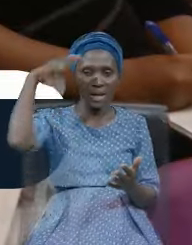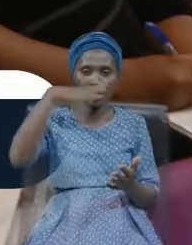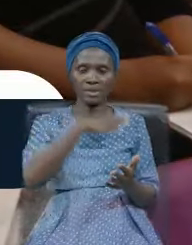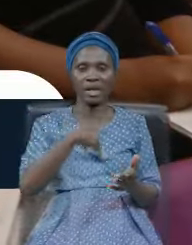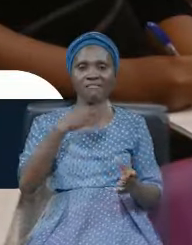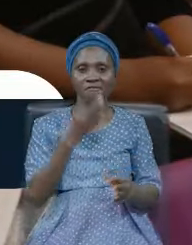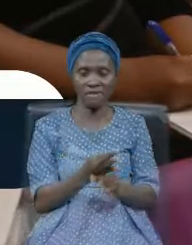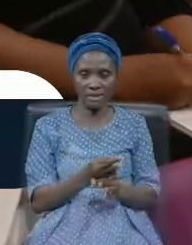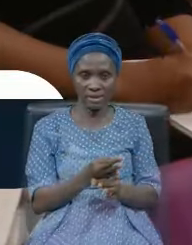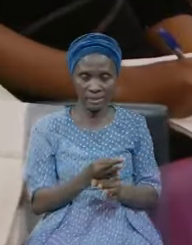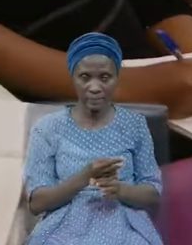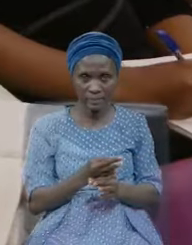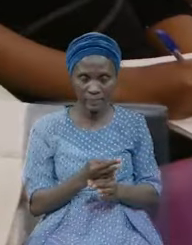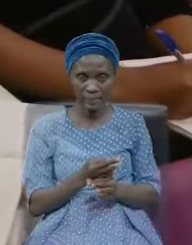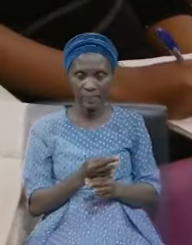about Peter.